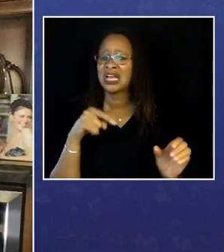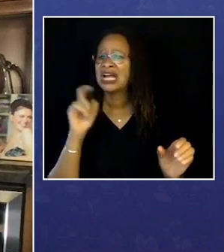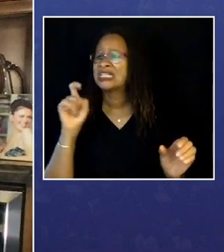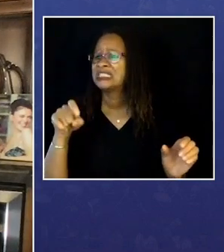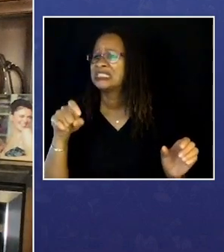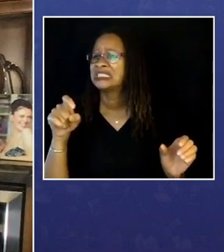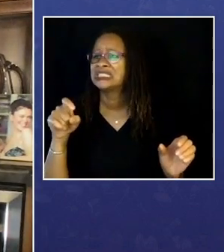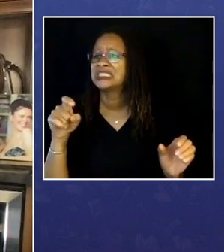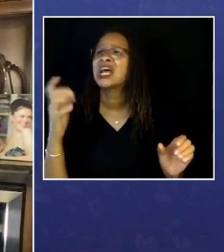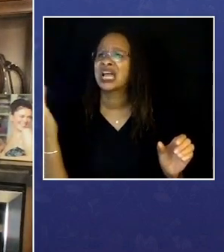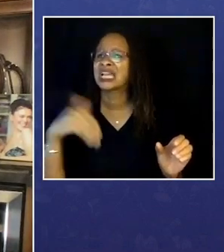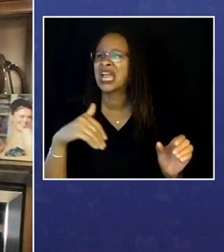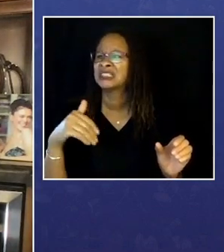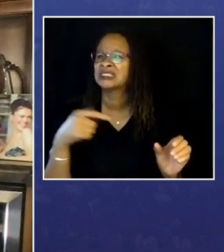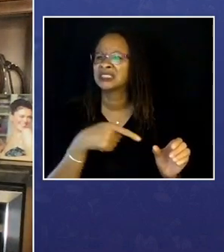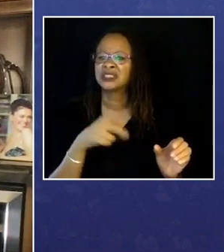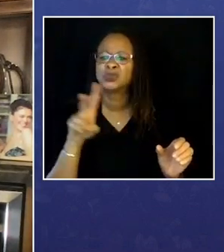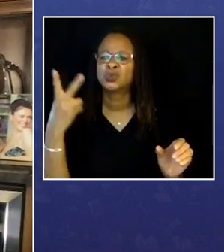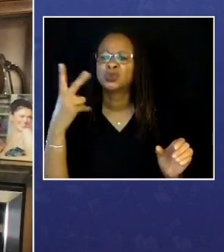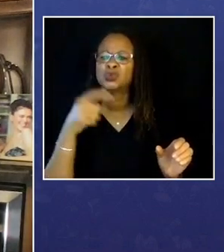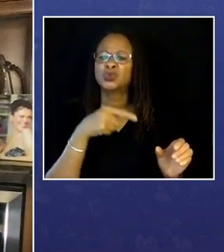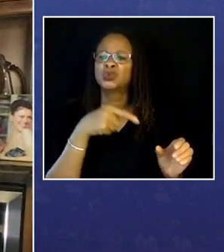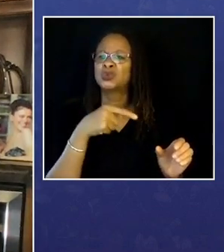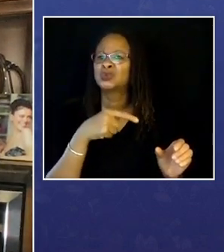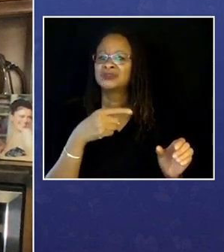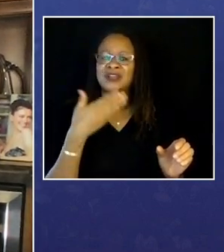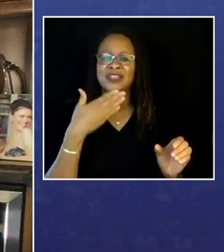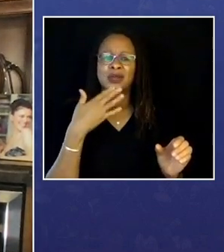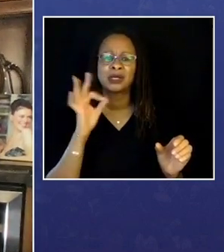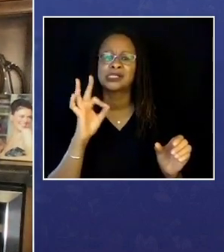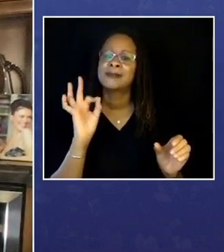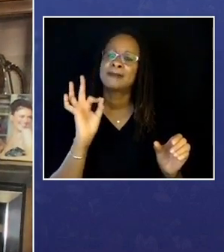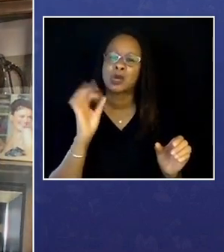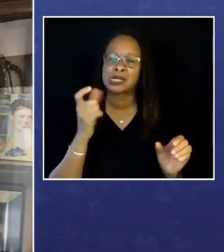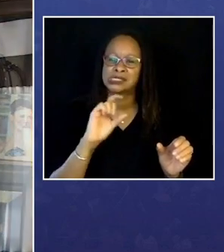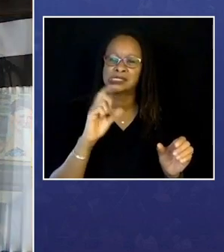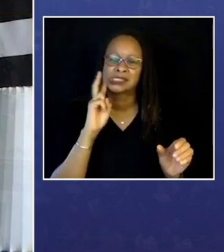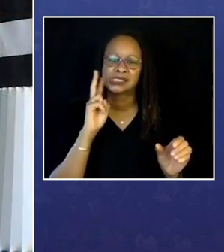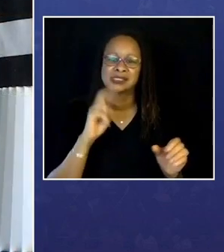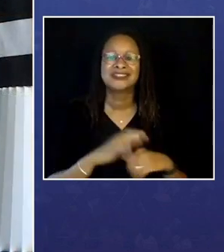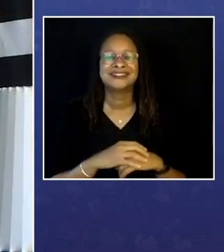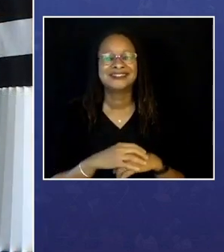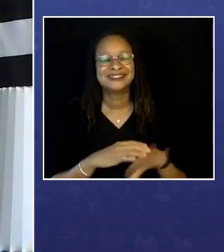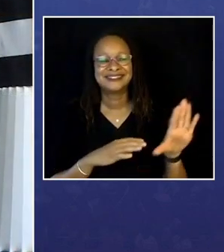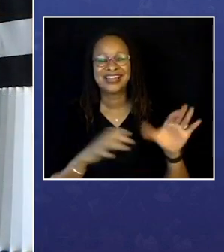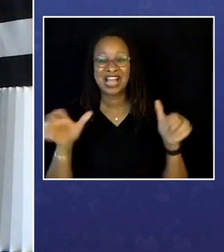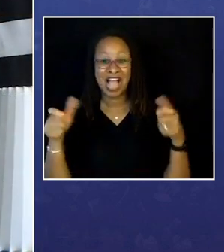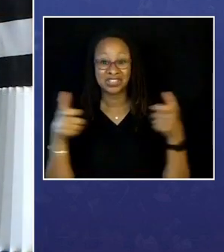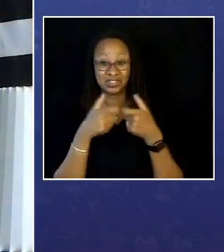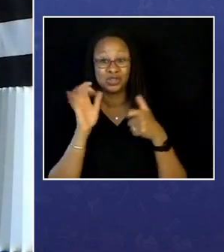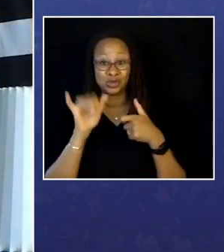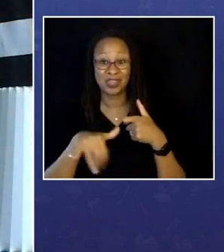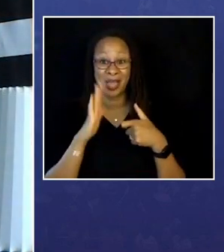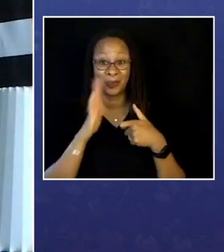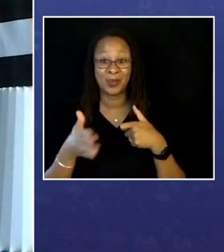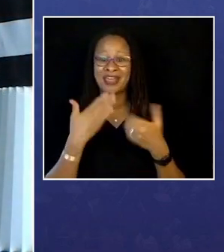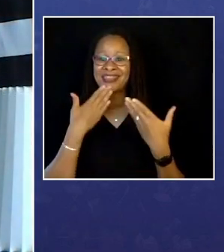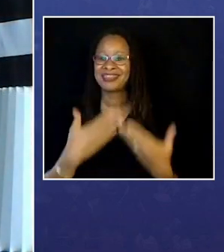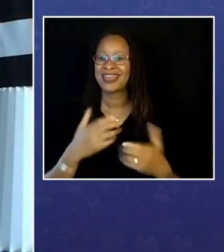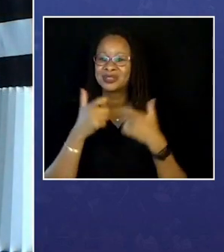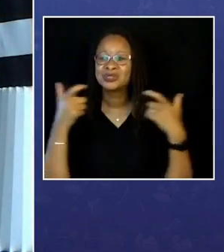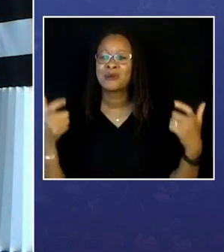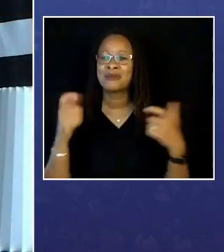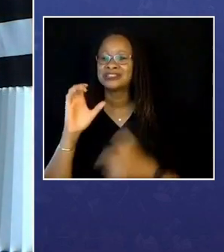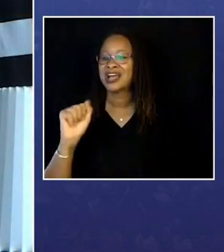Honey, I'm gonna need another one of these. Add a little bit more. Well, all cheers to that. Thank you